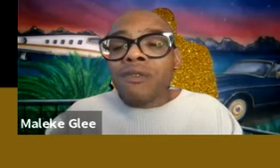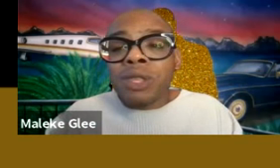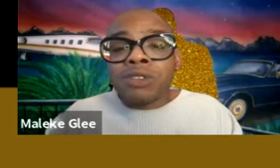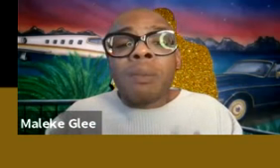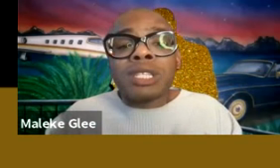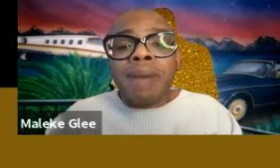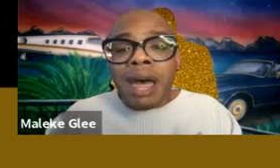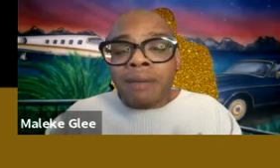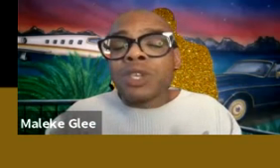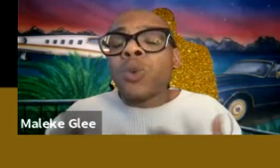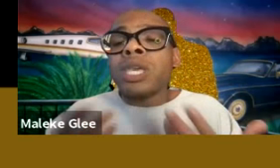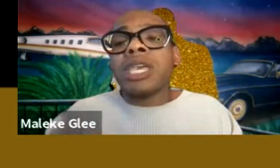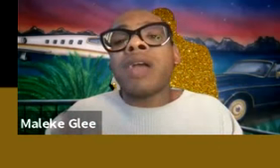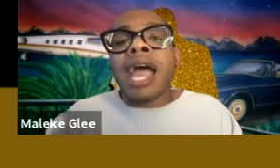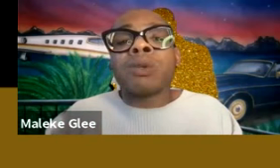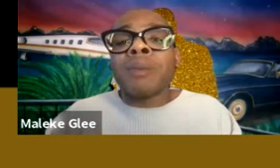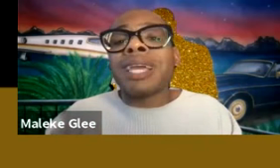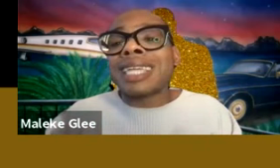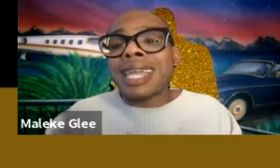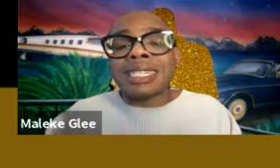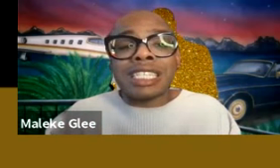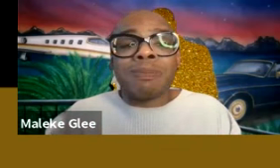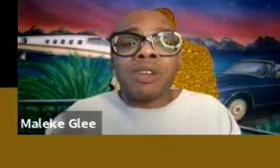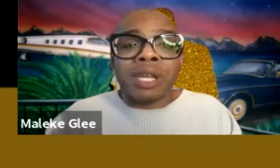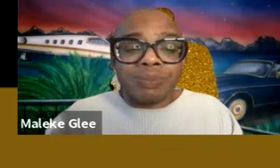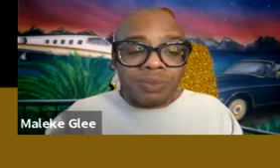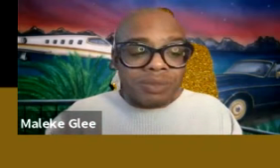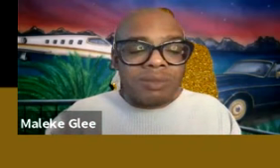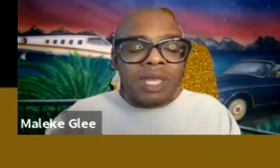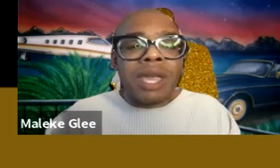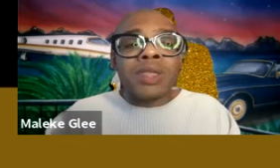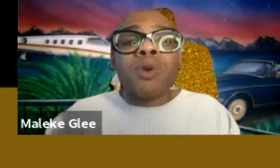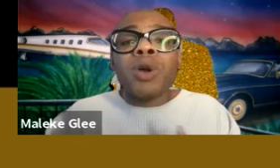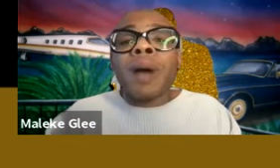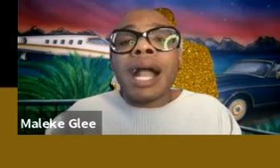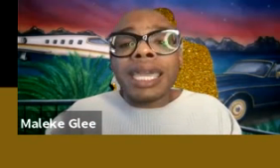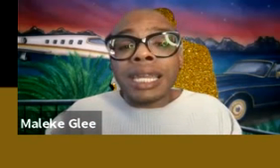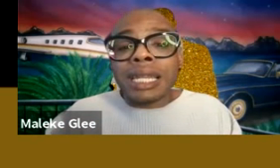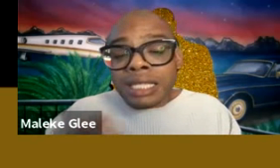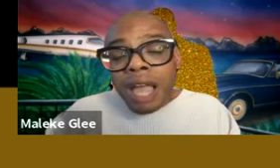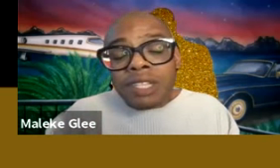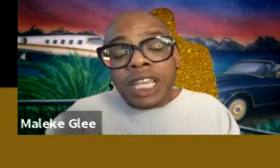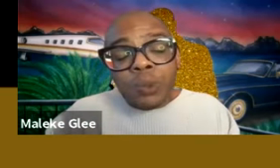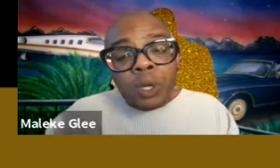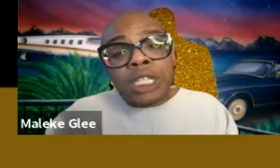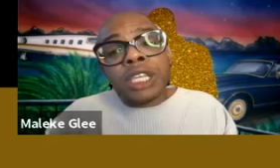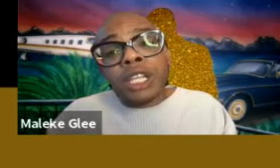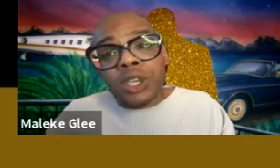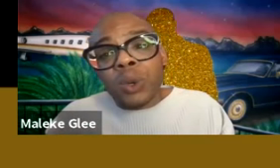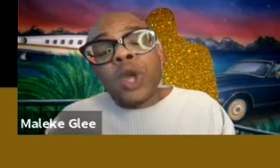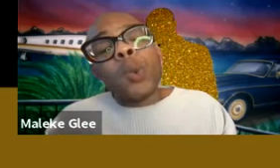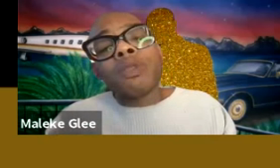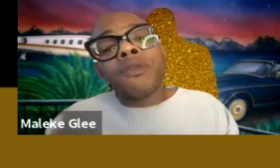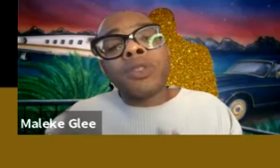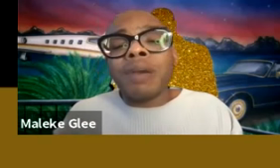and from the drummer's mouths, we hear how drumming is connected to spirit. The Royal Pocket, and this conversation will